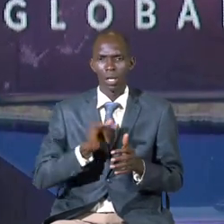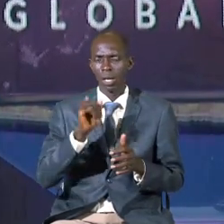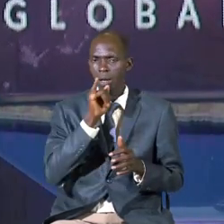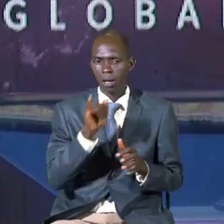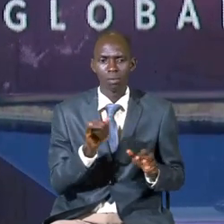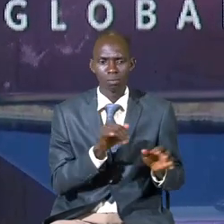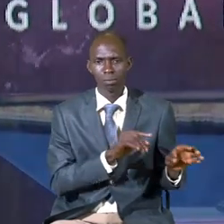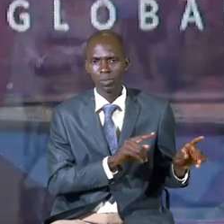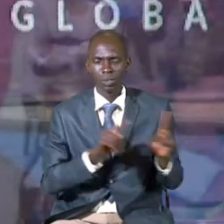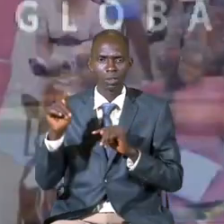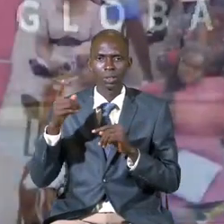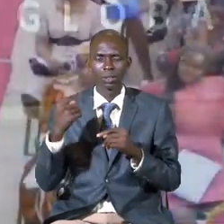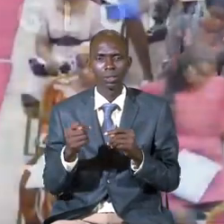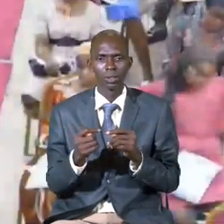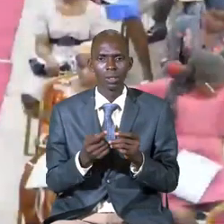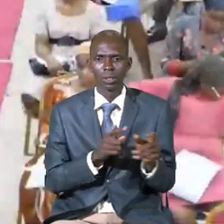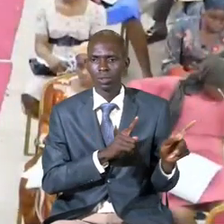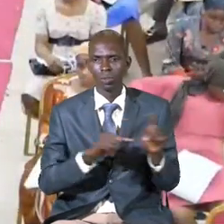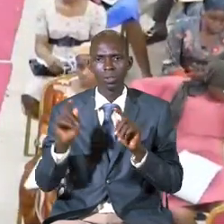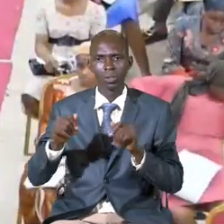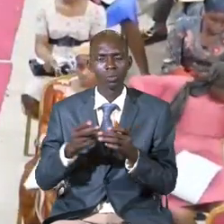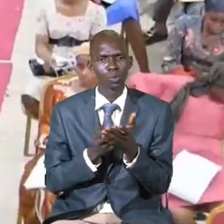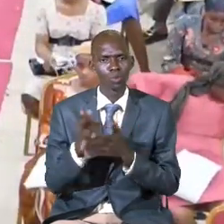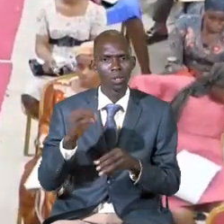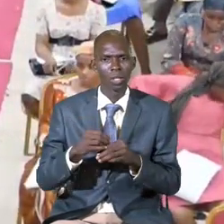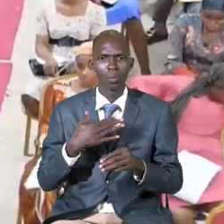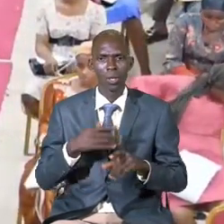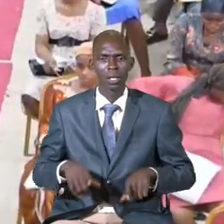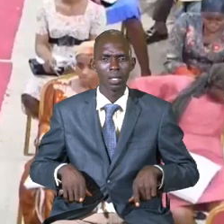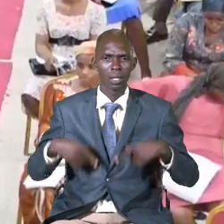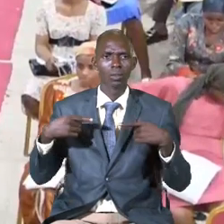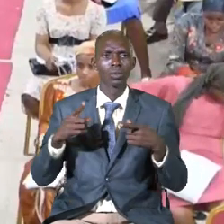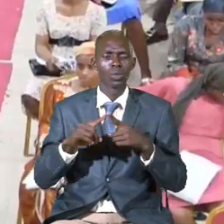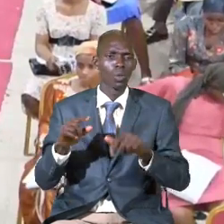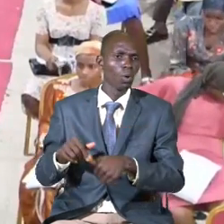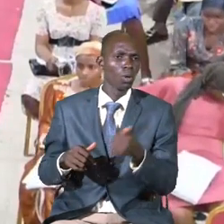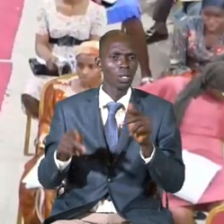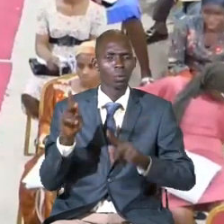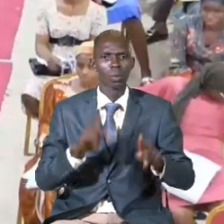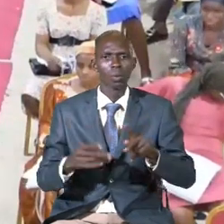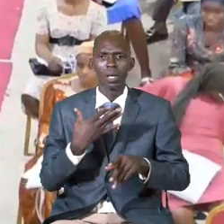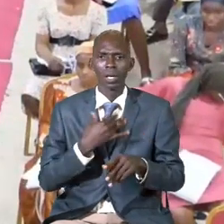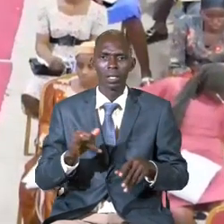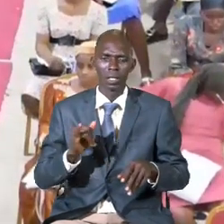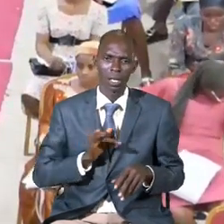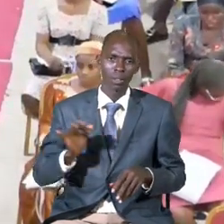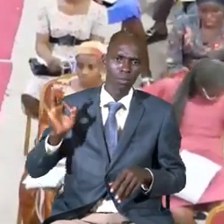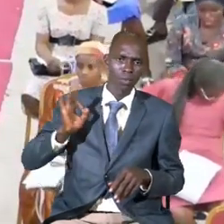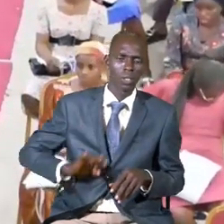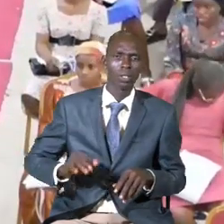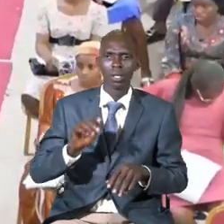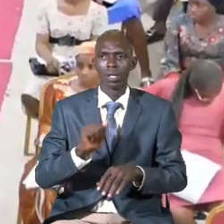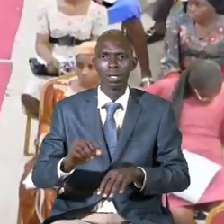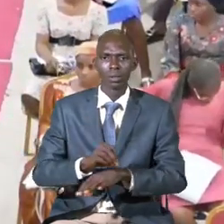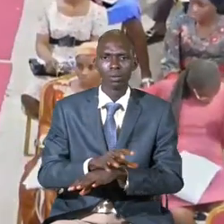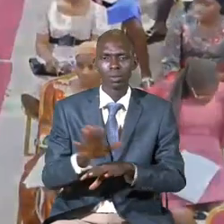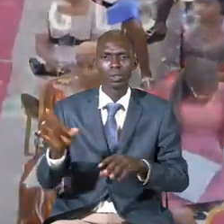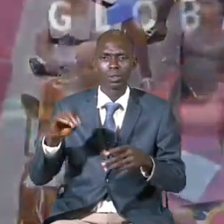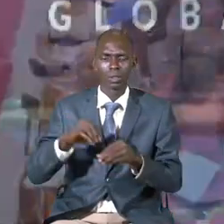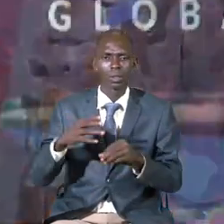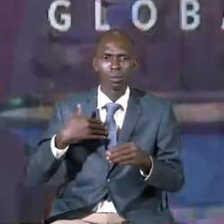transferable truth in my life to other people and i benefit and impart my community and